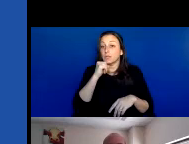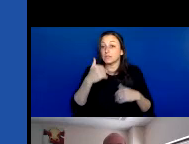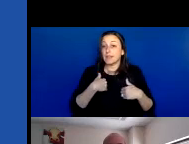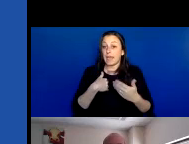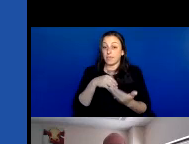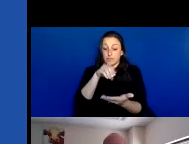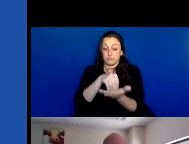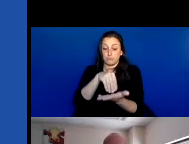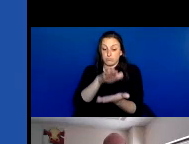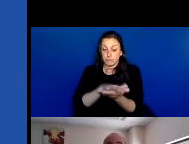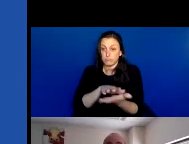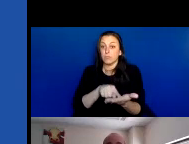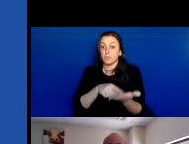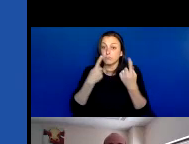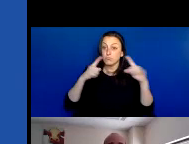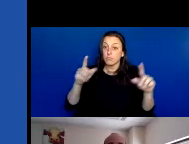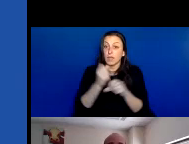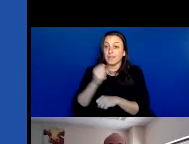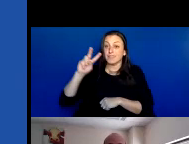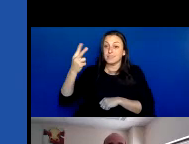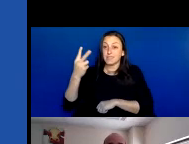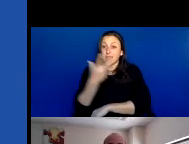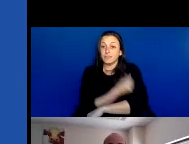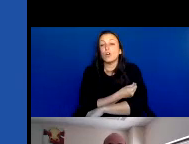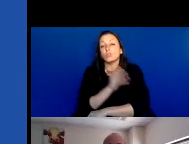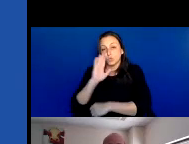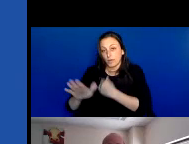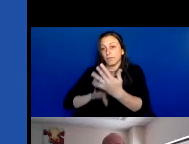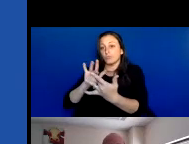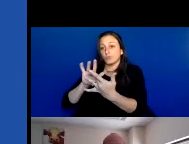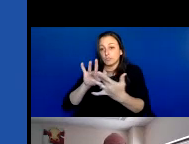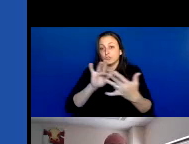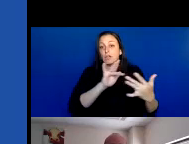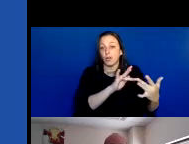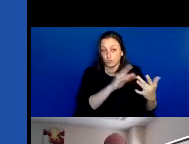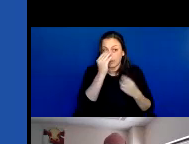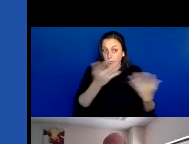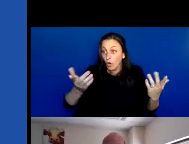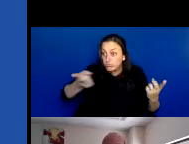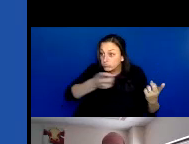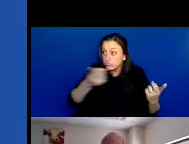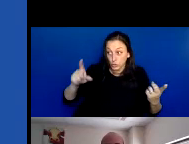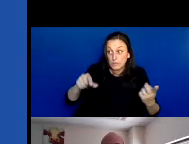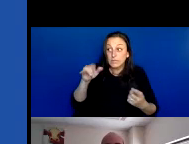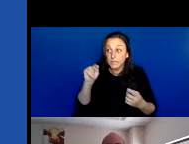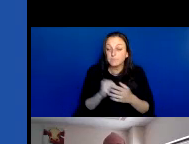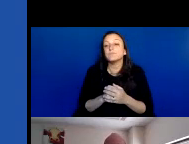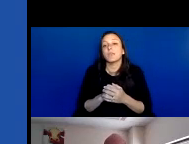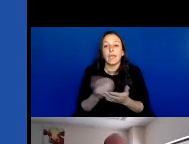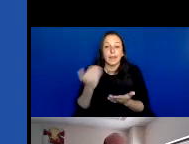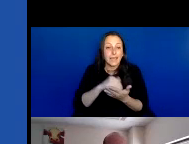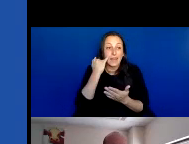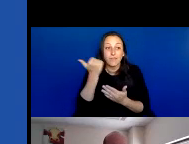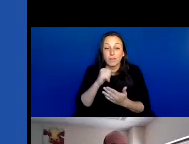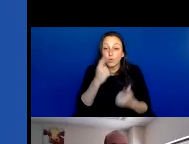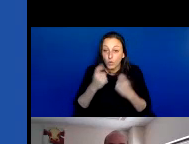second dose of this COVID vaccine, we're going to reach out to them and make sure that they know that they need it. And again, answer any questions if they have them about where